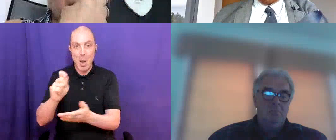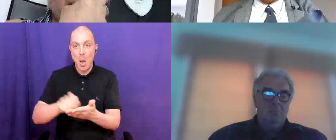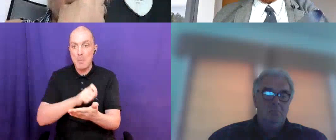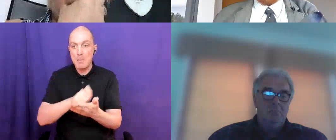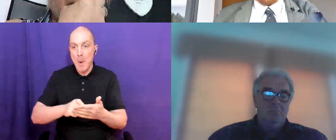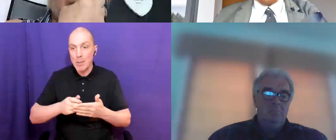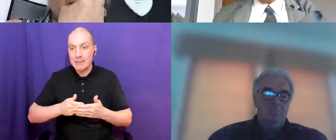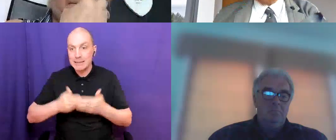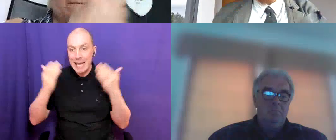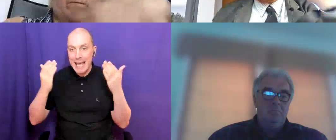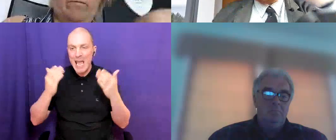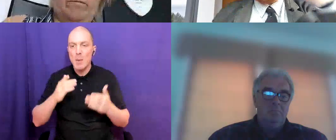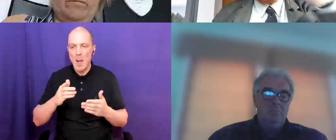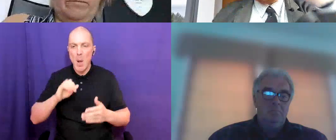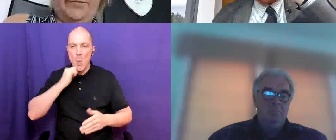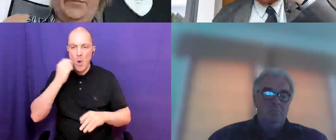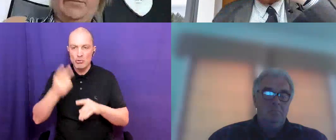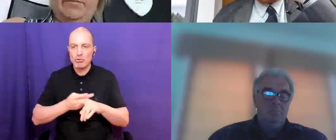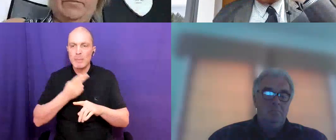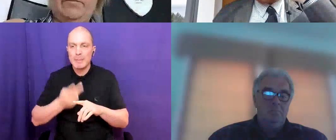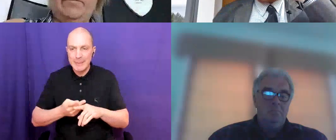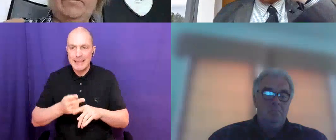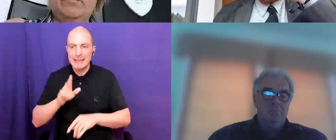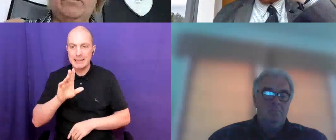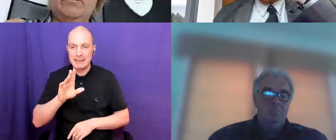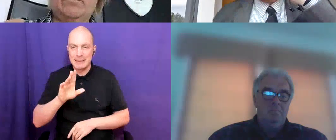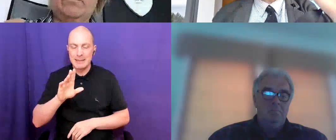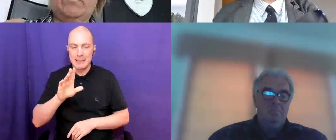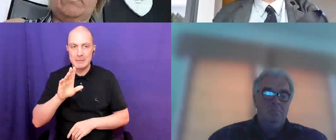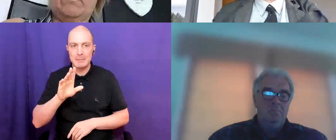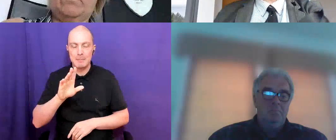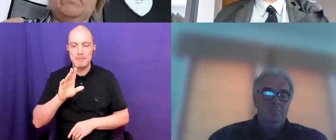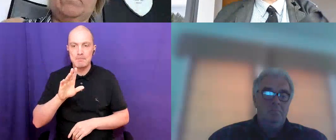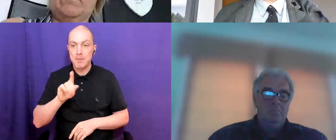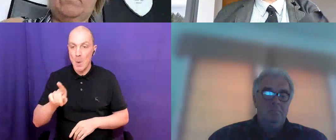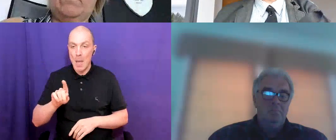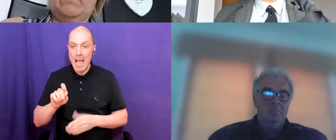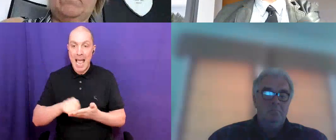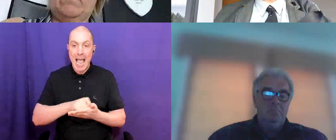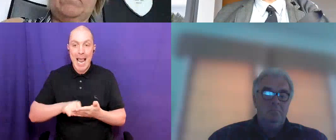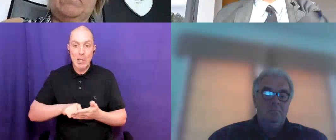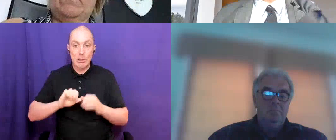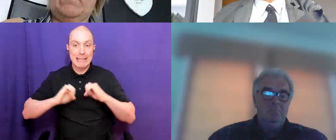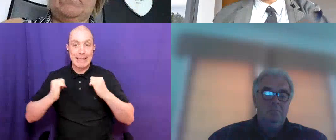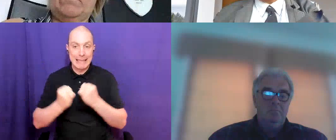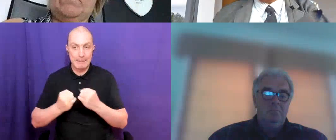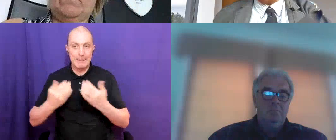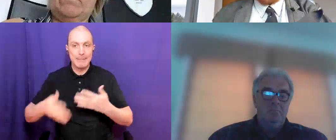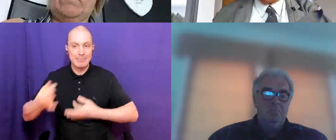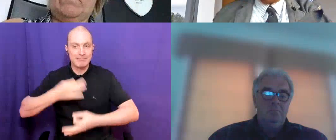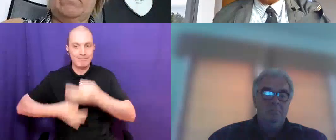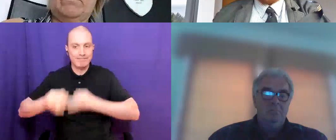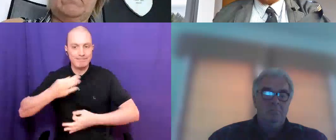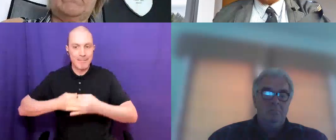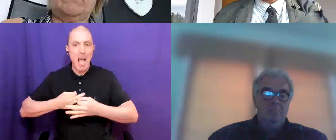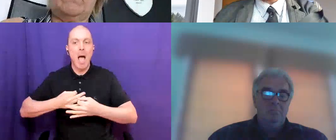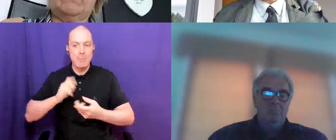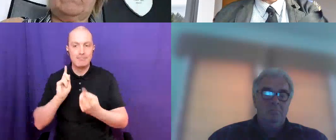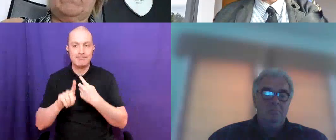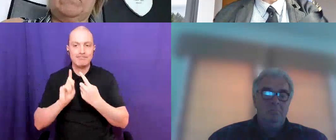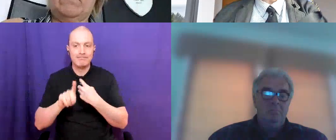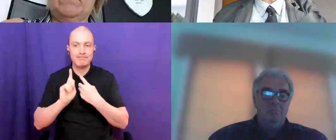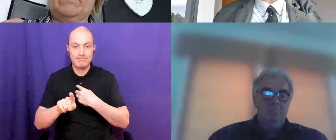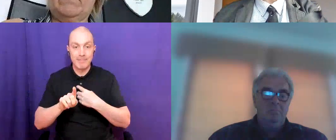previous sessions, but I'll summarise these again. And I know that the election team have had a few inquiries. So first of all, in relation